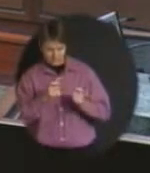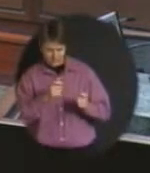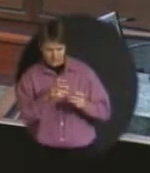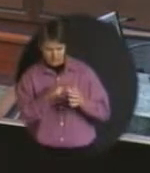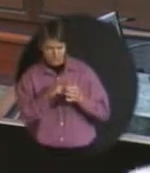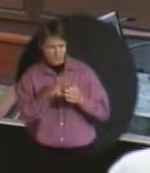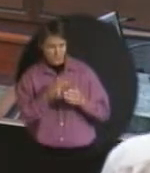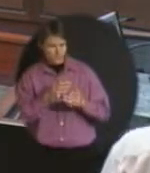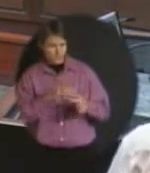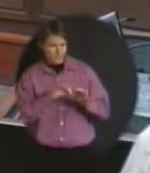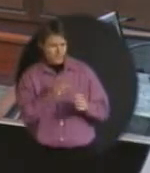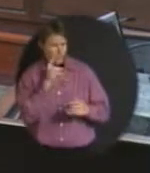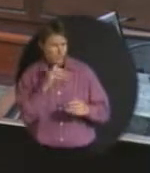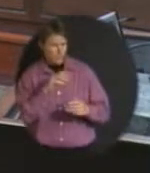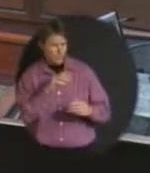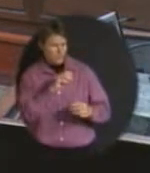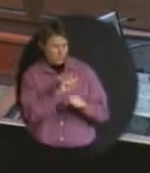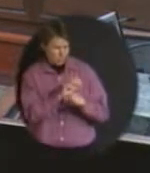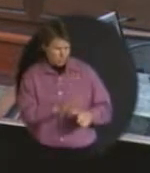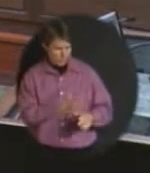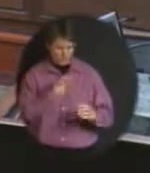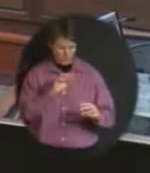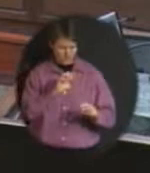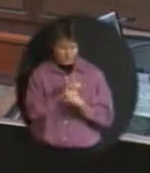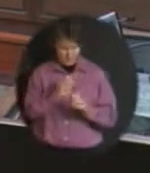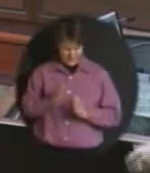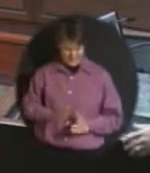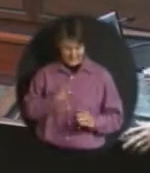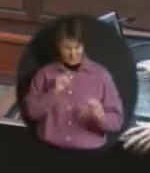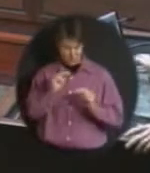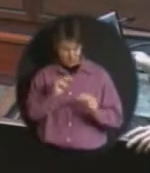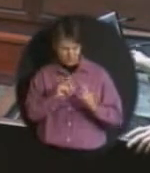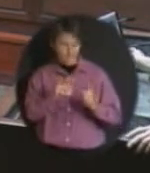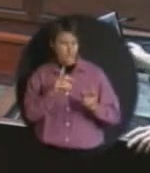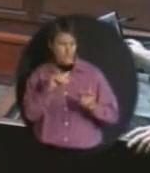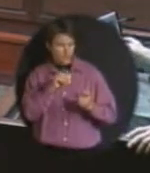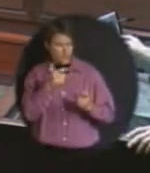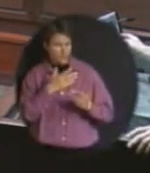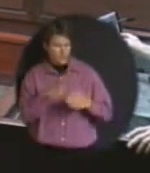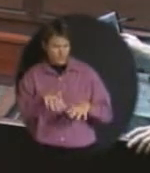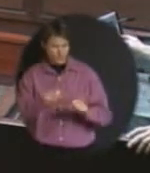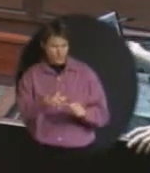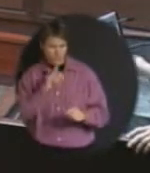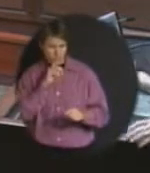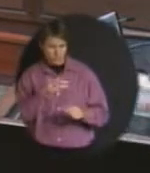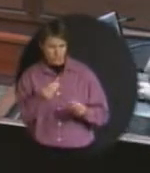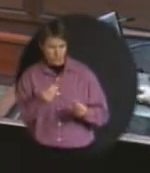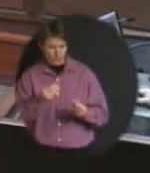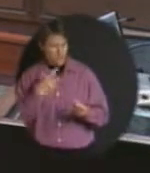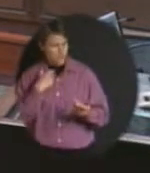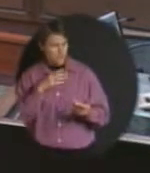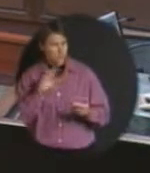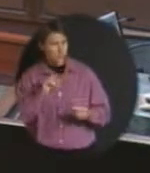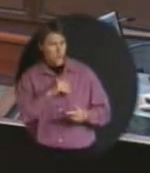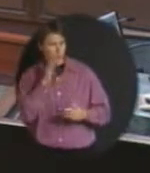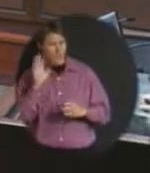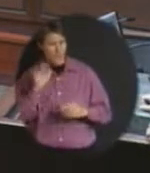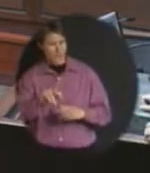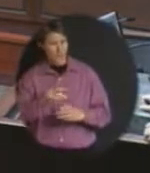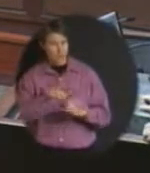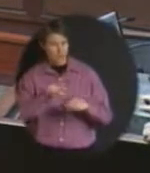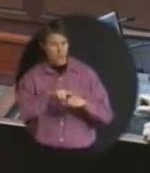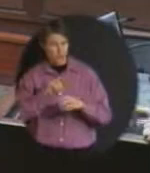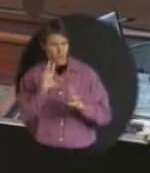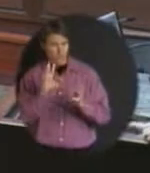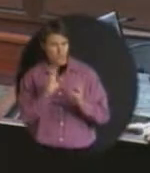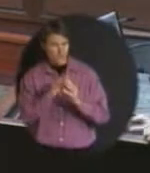to employer-employee negotiations, and for the purpose of preliminary discussion relating to the acquisition of real property. And the board will return to the regular meeting